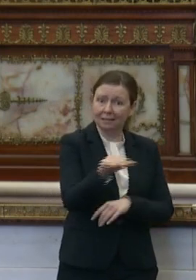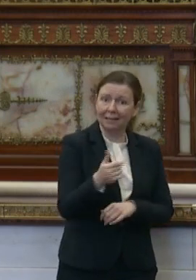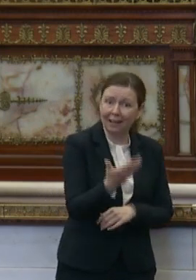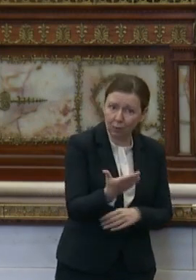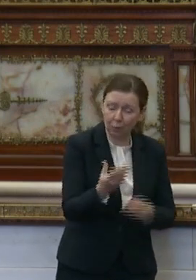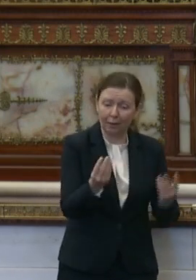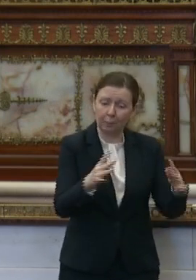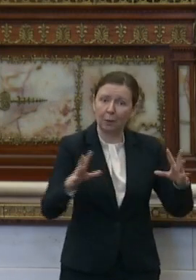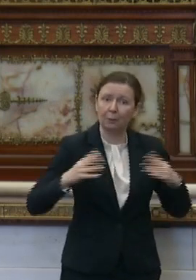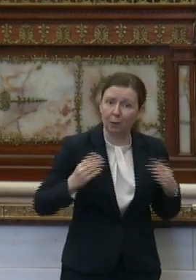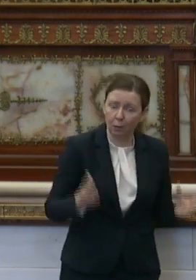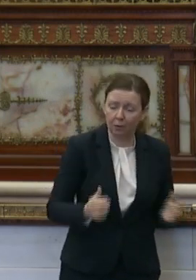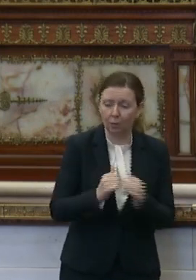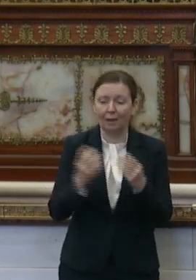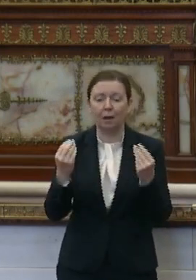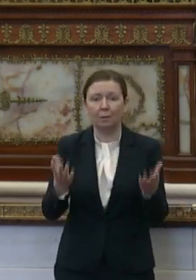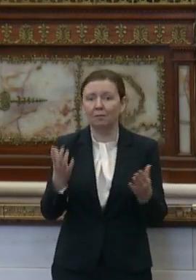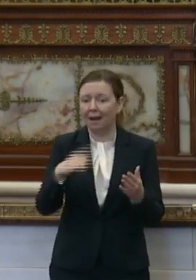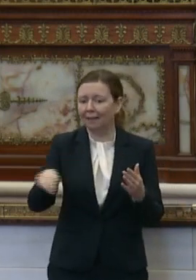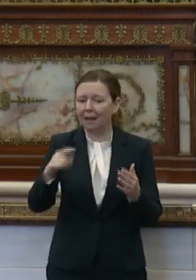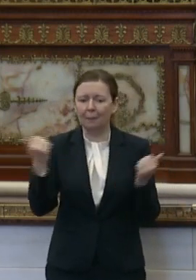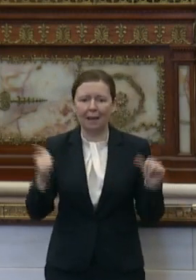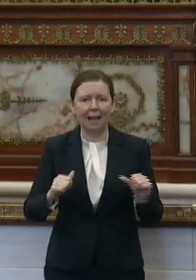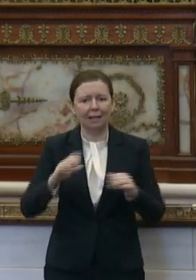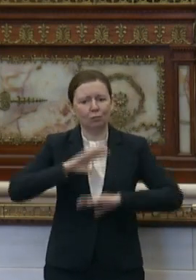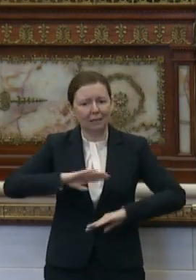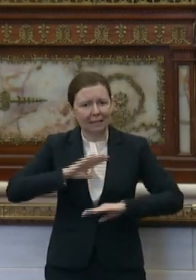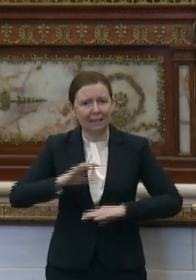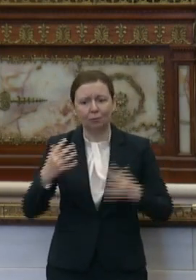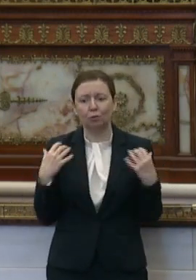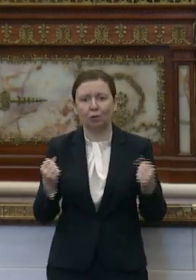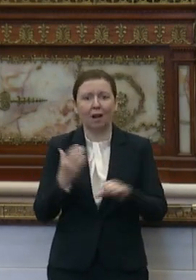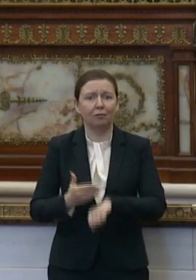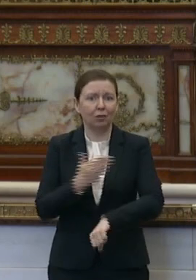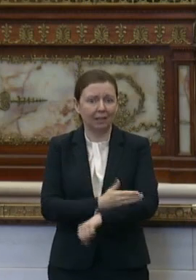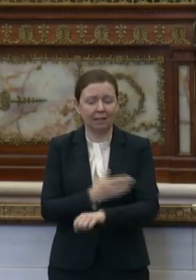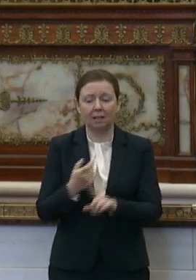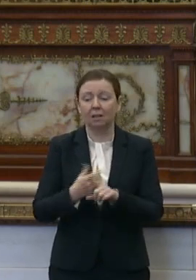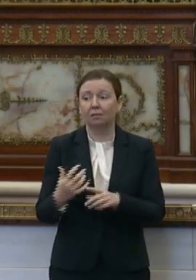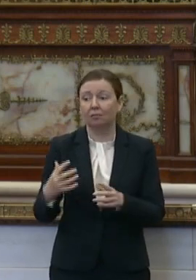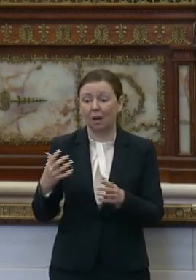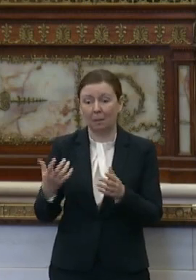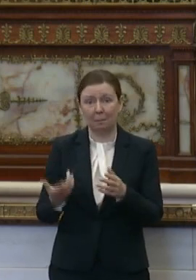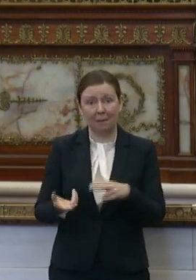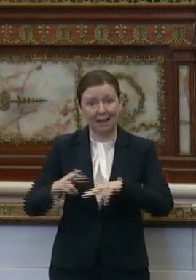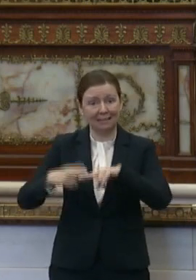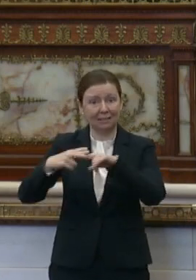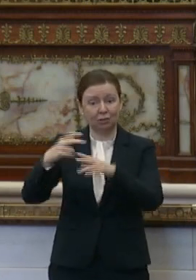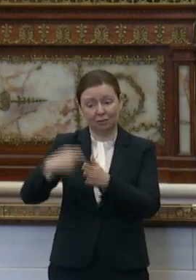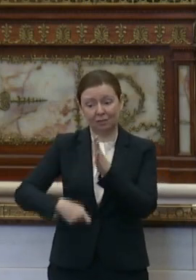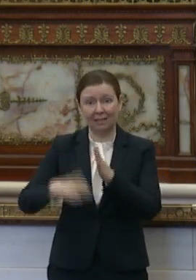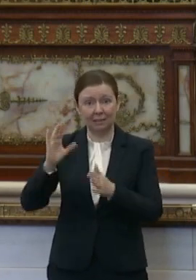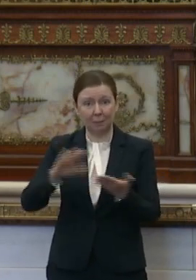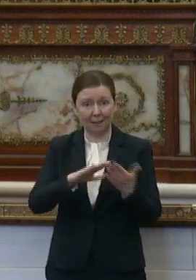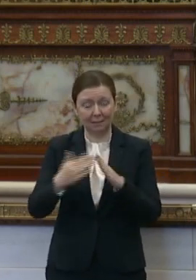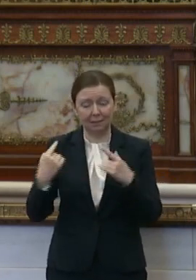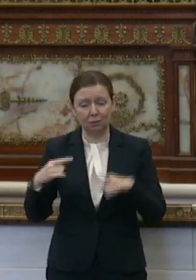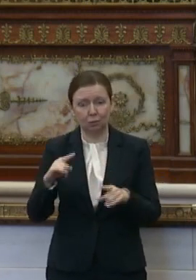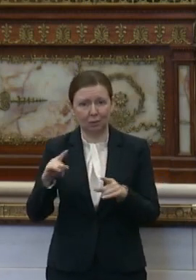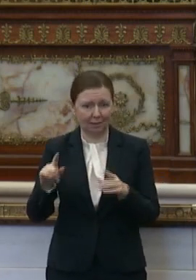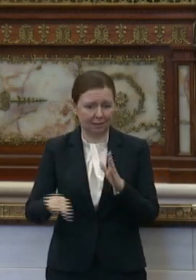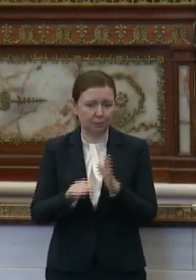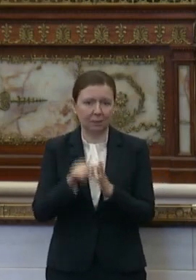property owners without providing them any source of relief or recovery from additional fees charged by the city during these periods